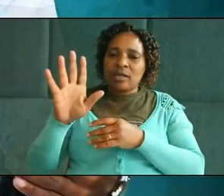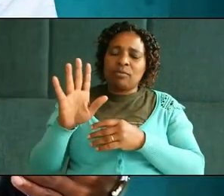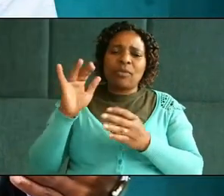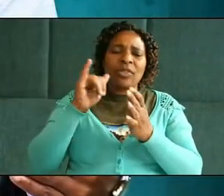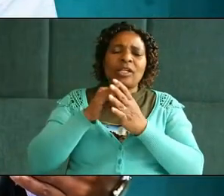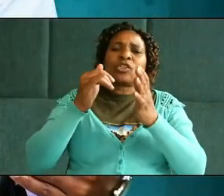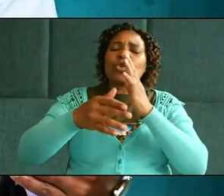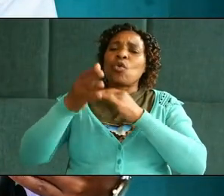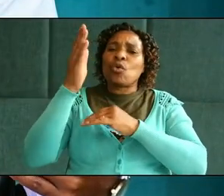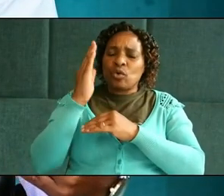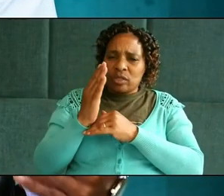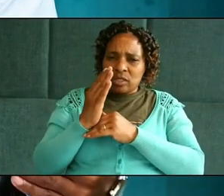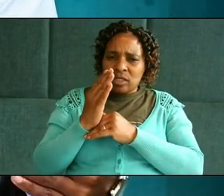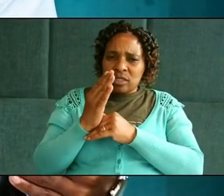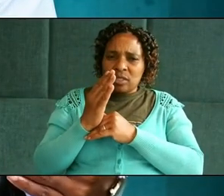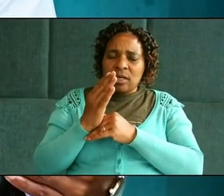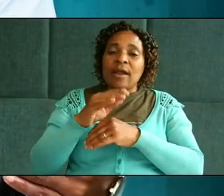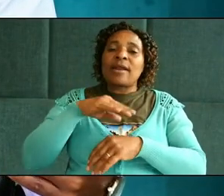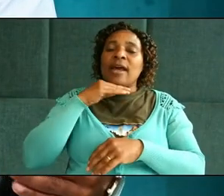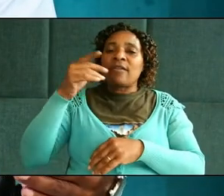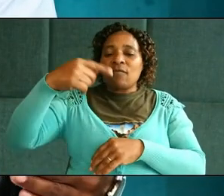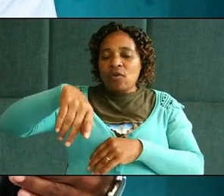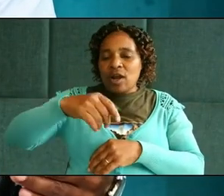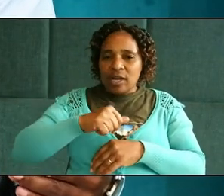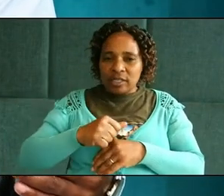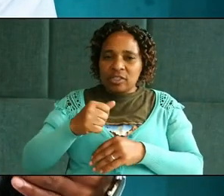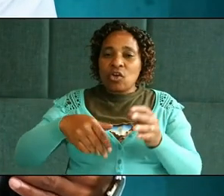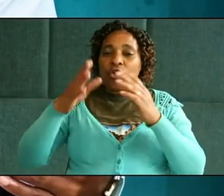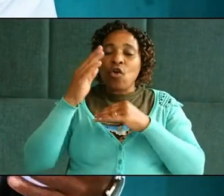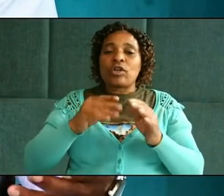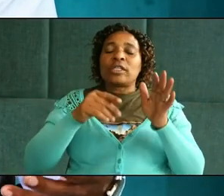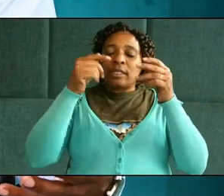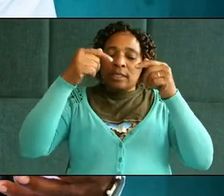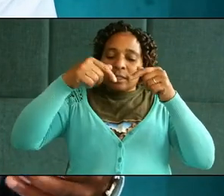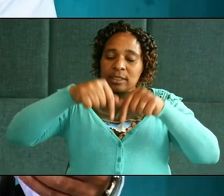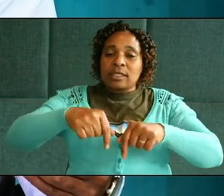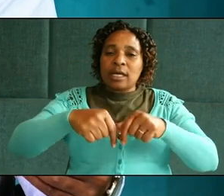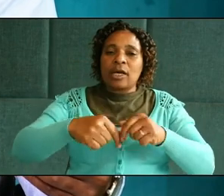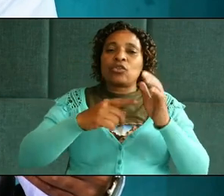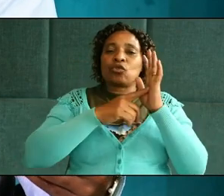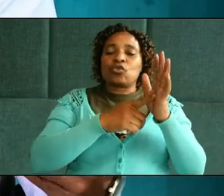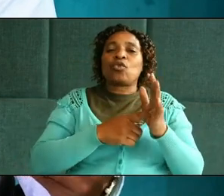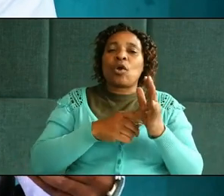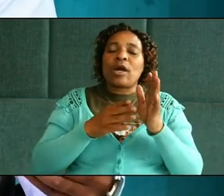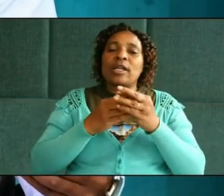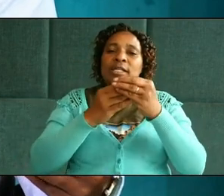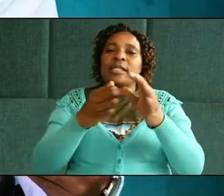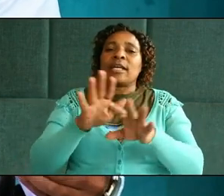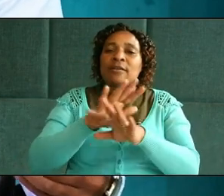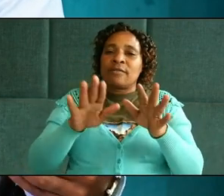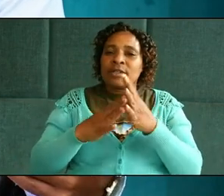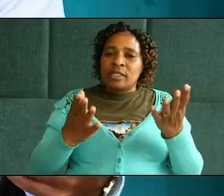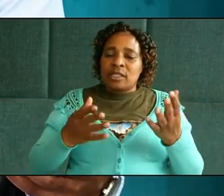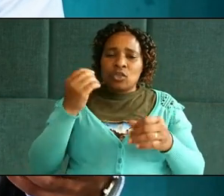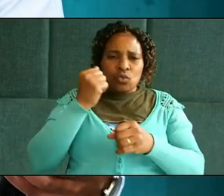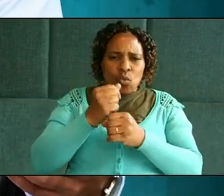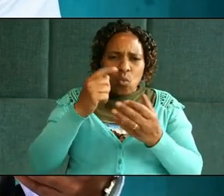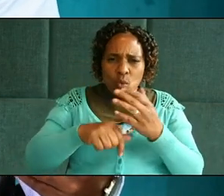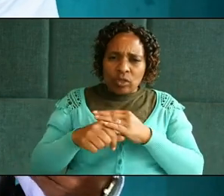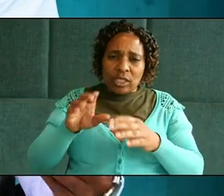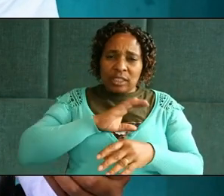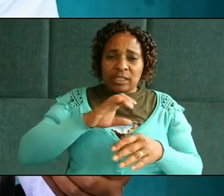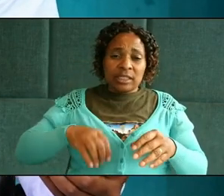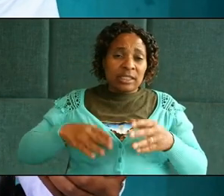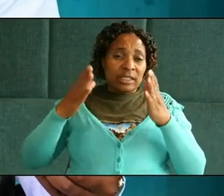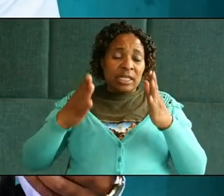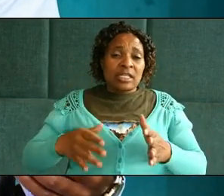God died for us and God is here to show, to lead everything we want to do. And the only thing that we need to do as Christians is